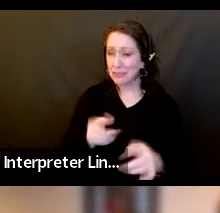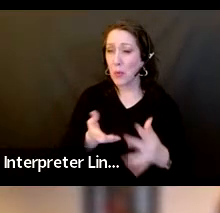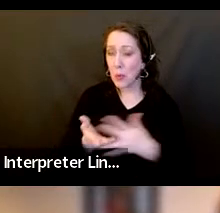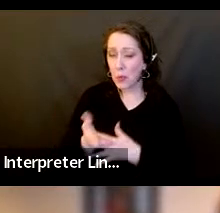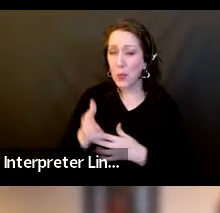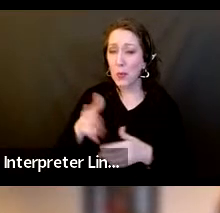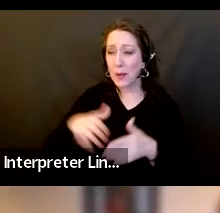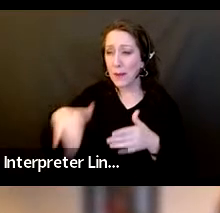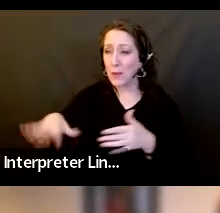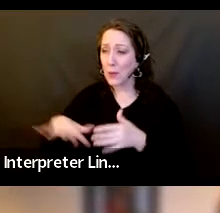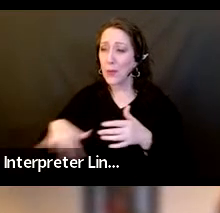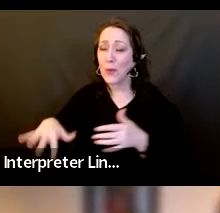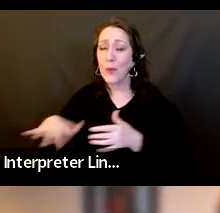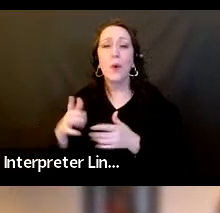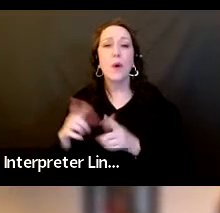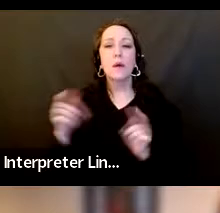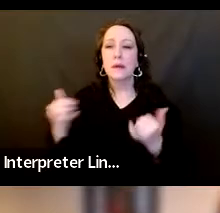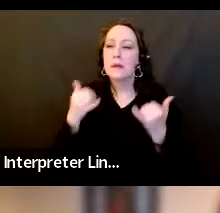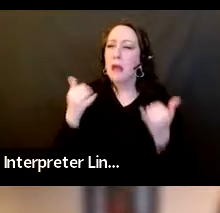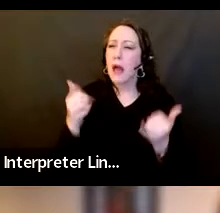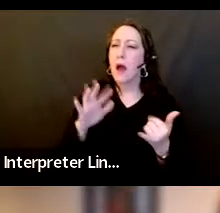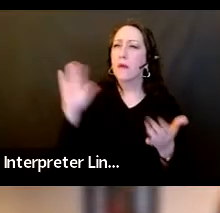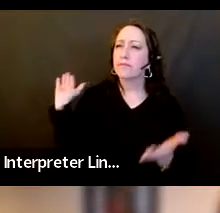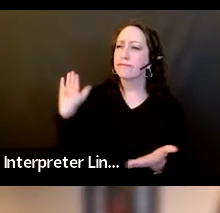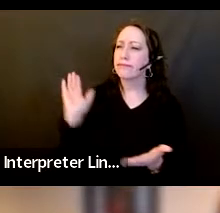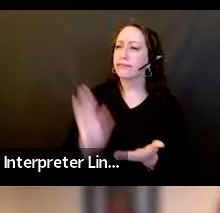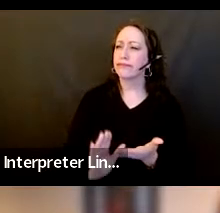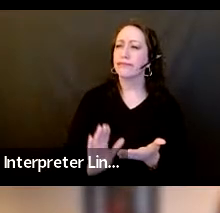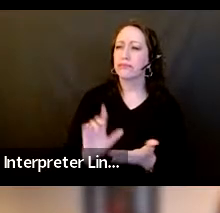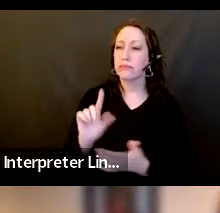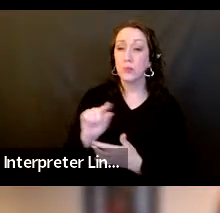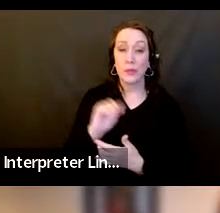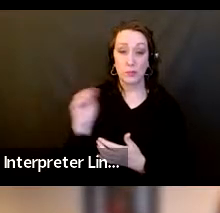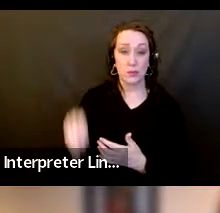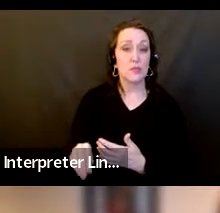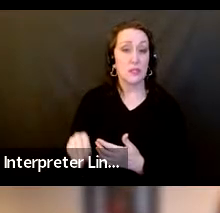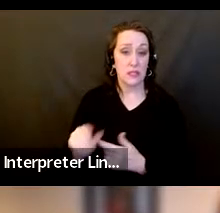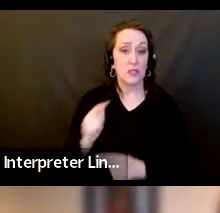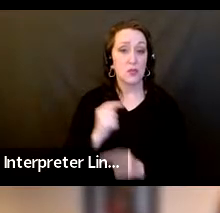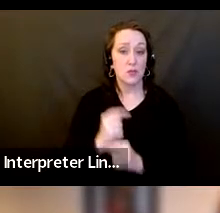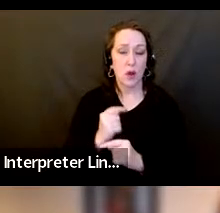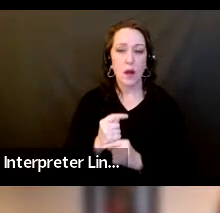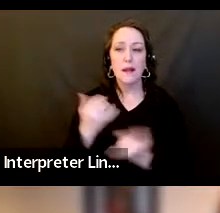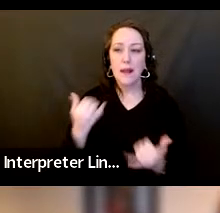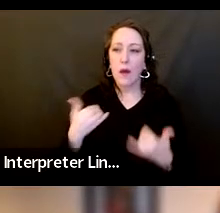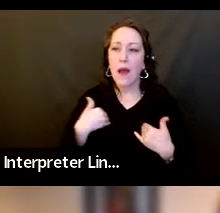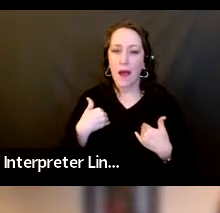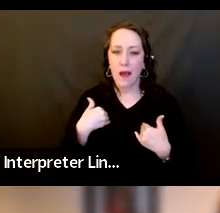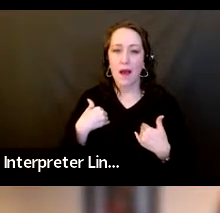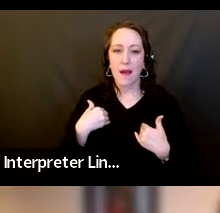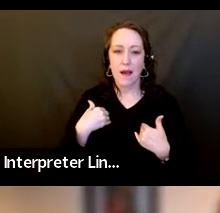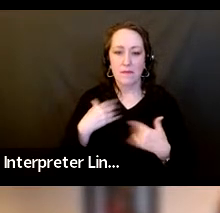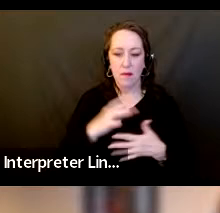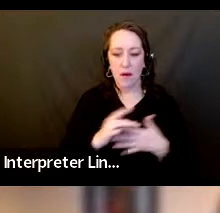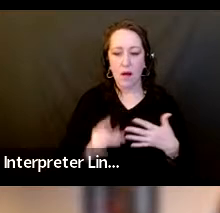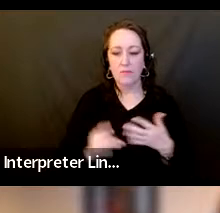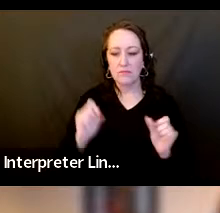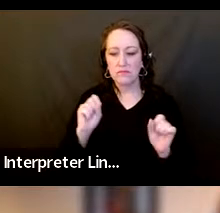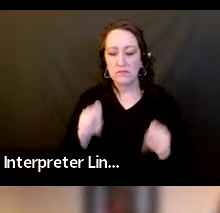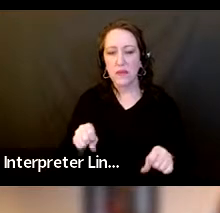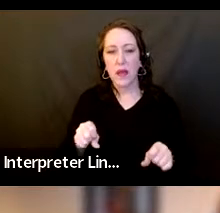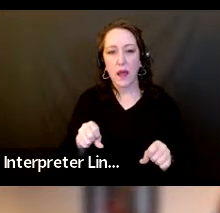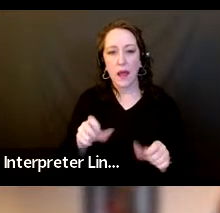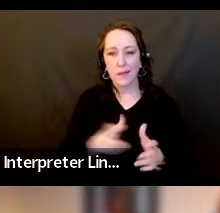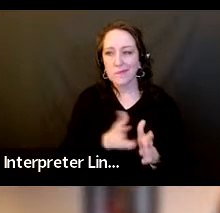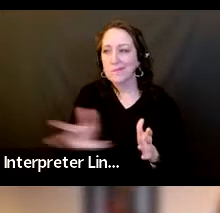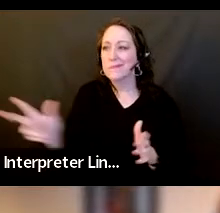neighborhood. Now we're probably down to 20% of the trucks because they now have the option to get off